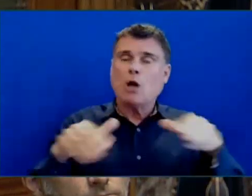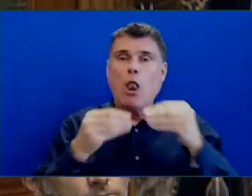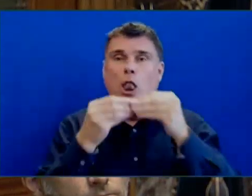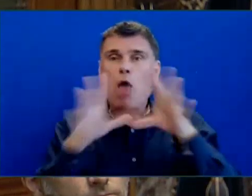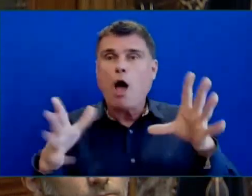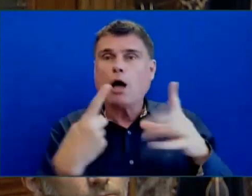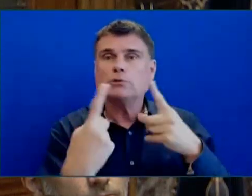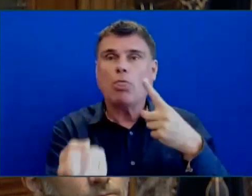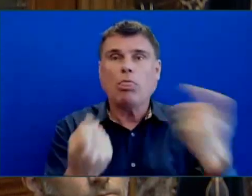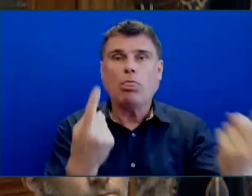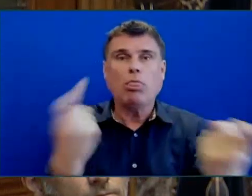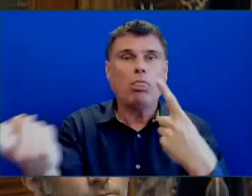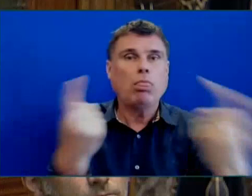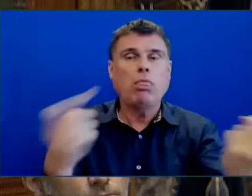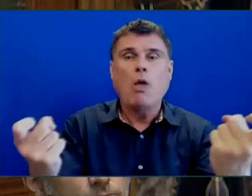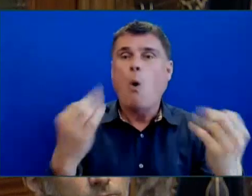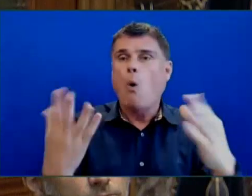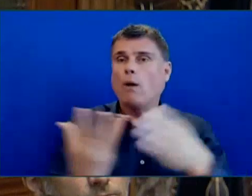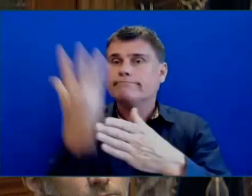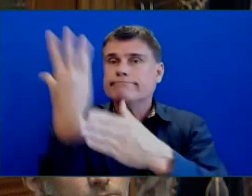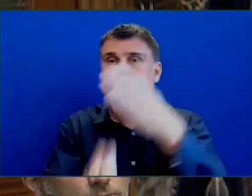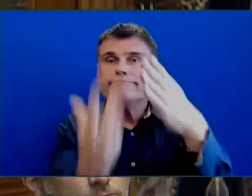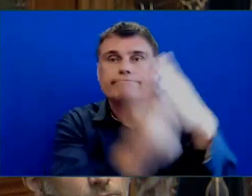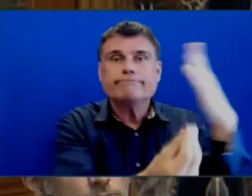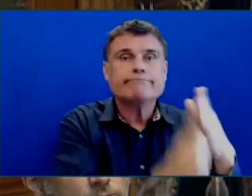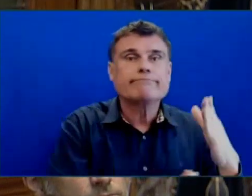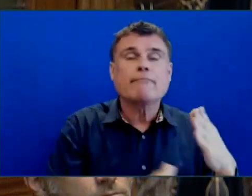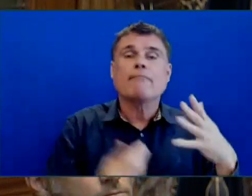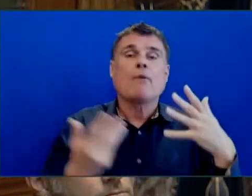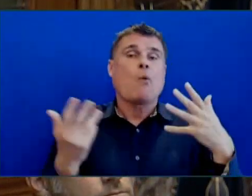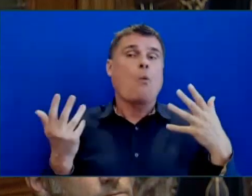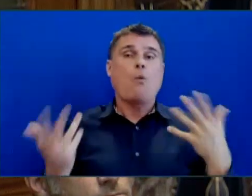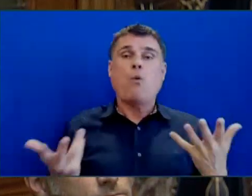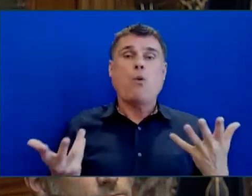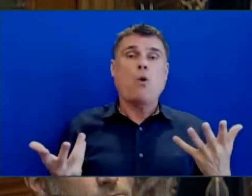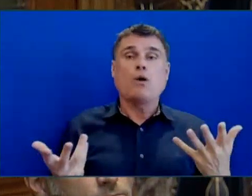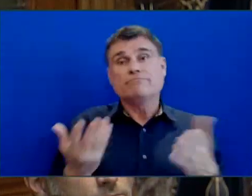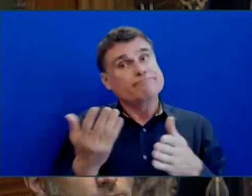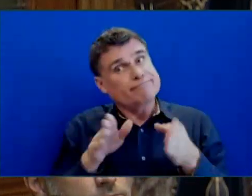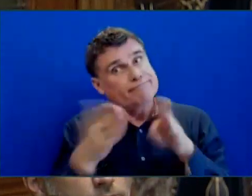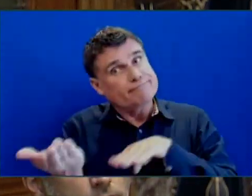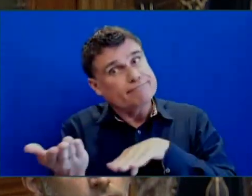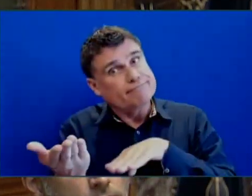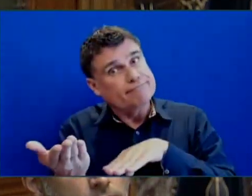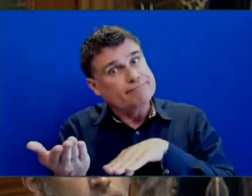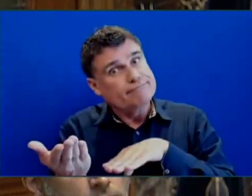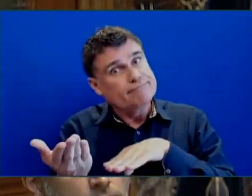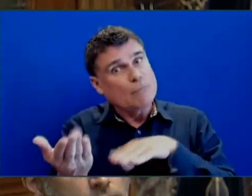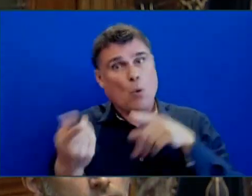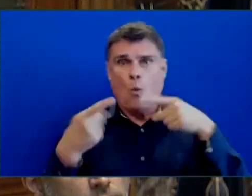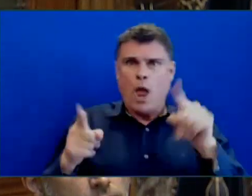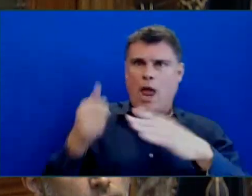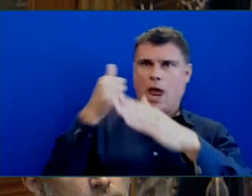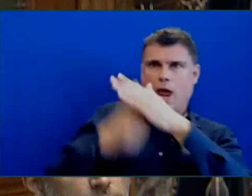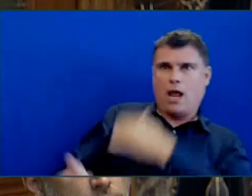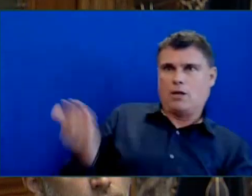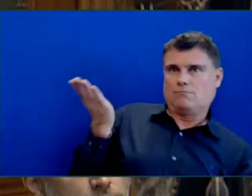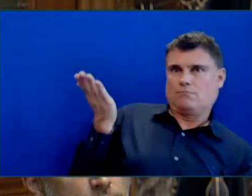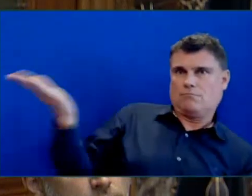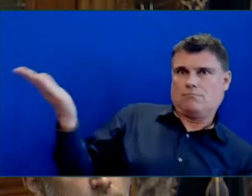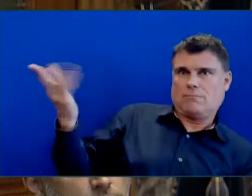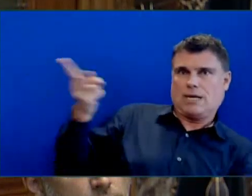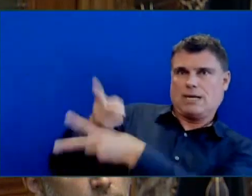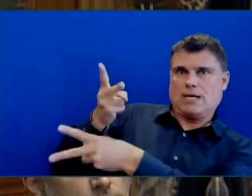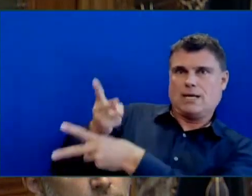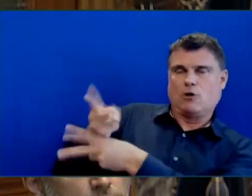Trayvon Desjardins-Chalifoux, the minister and her ministry said that they were making changes to improve in-care services, calling